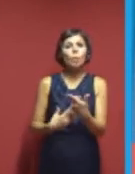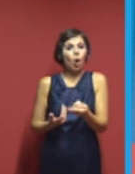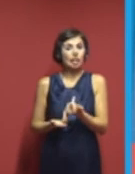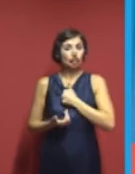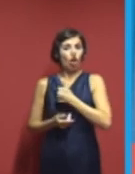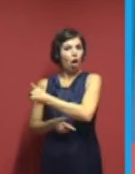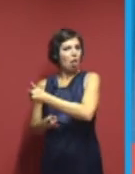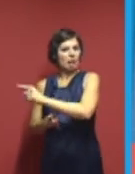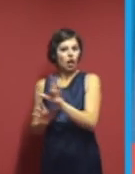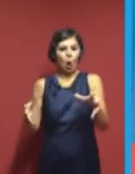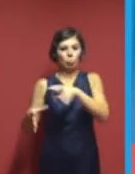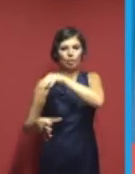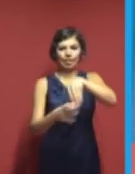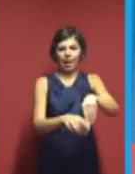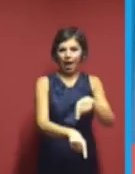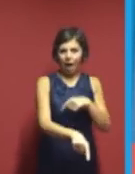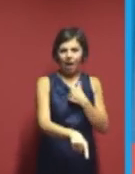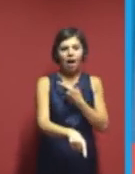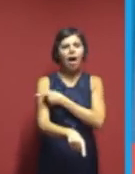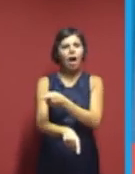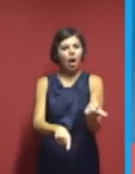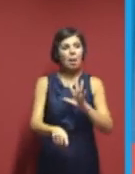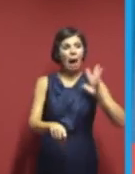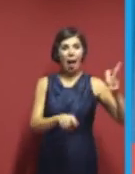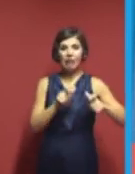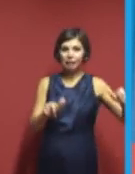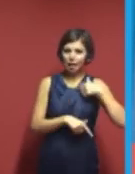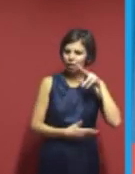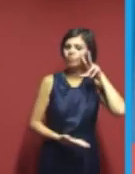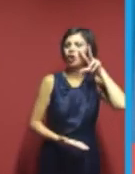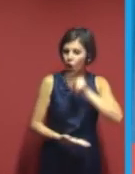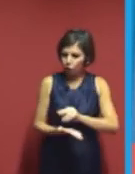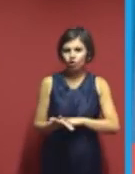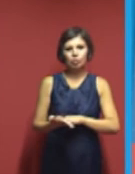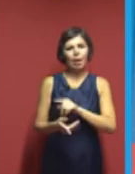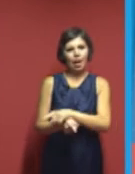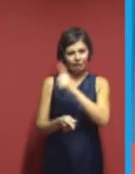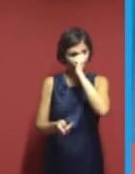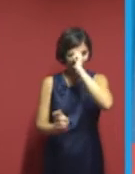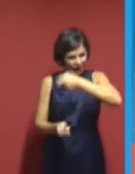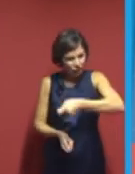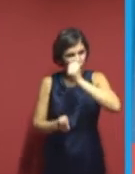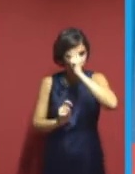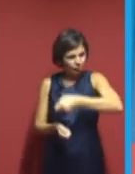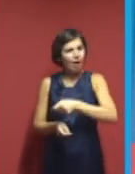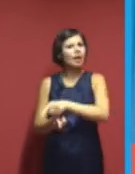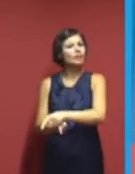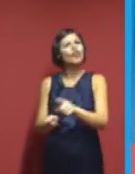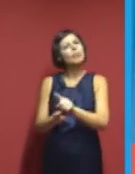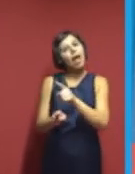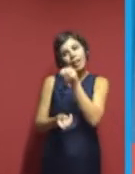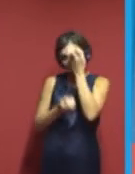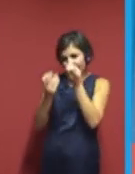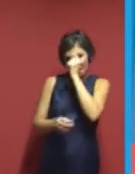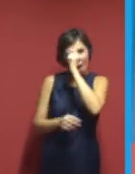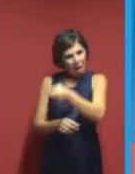not traditionally recognized. Normally, arts, writing, and music are the main forms of creativity that are recognized. And the most